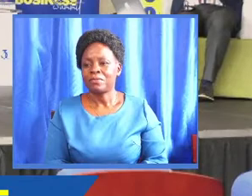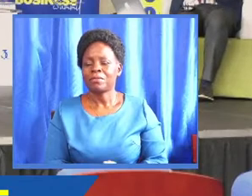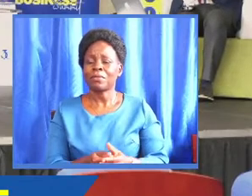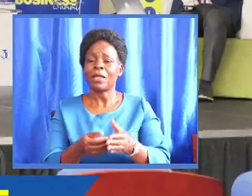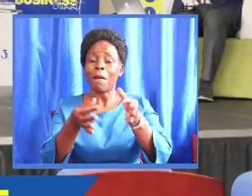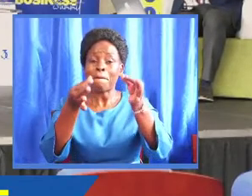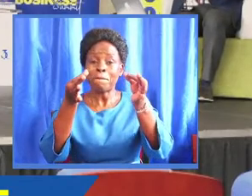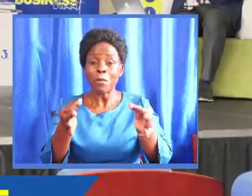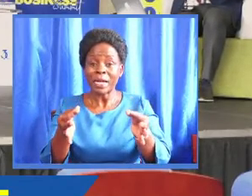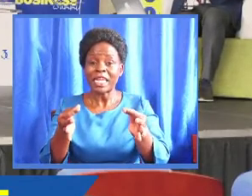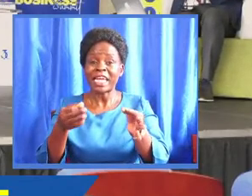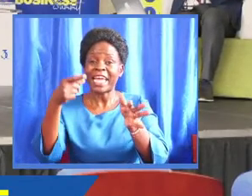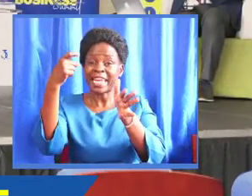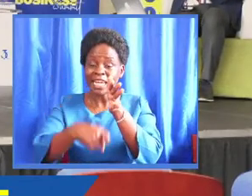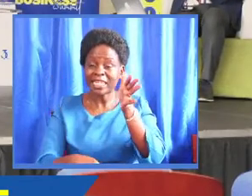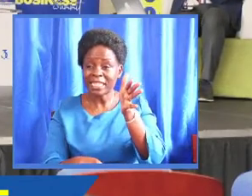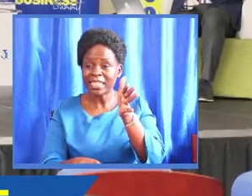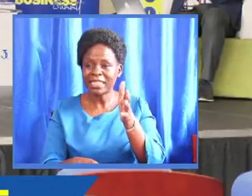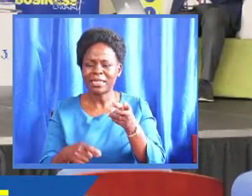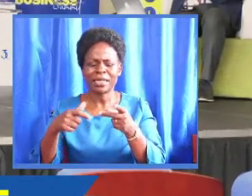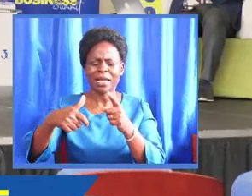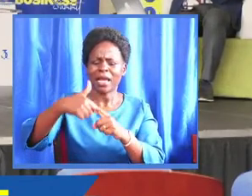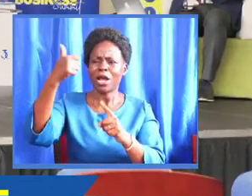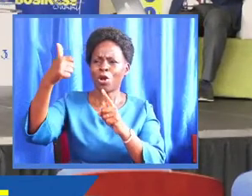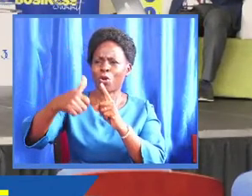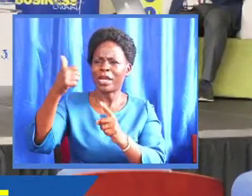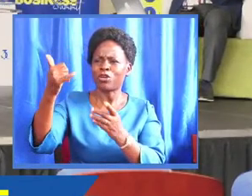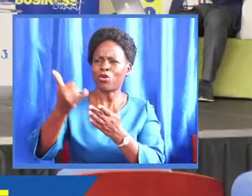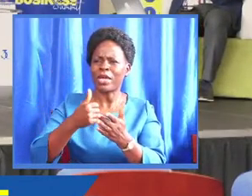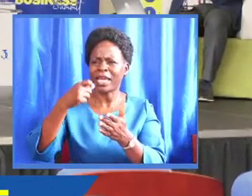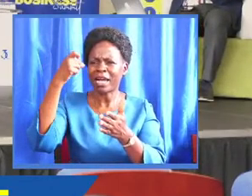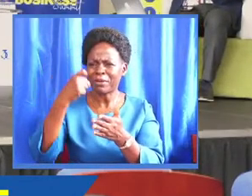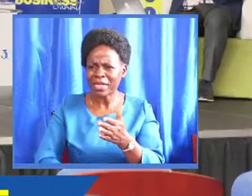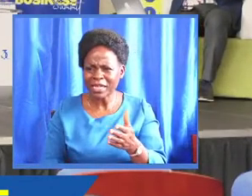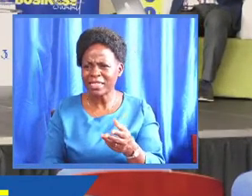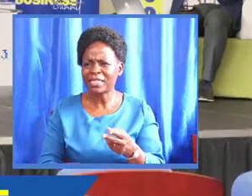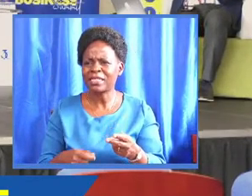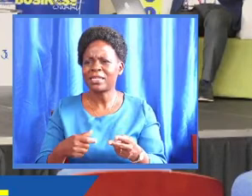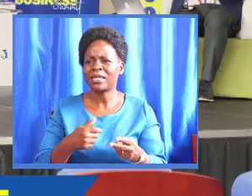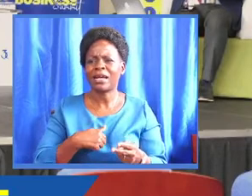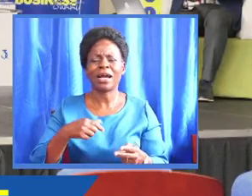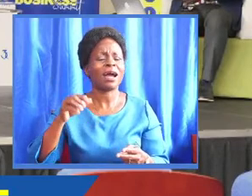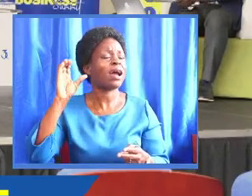Property tax, rental income tax. I've had